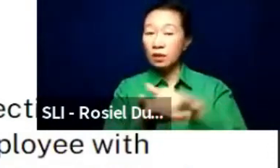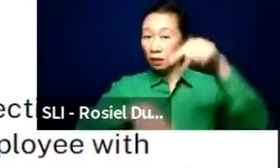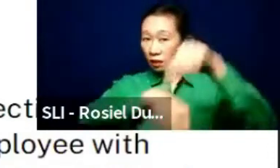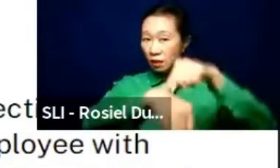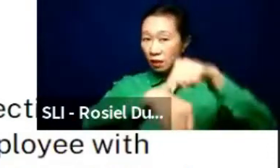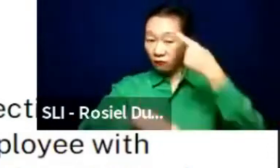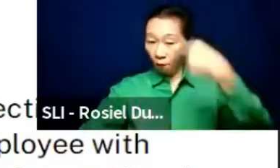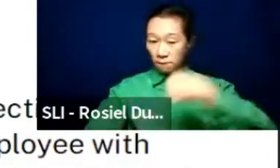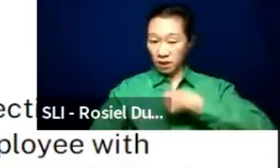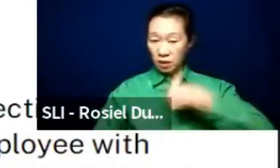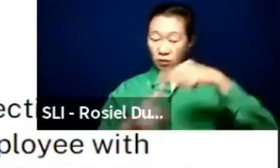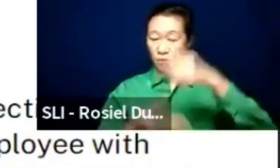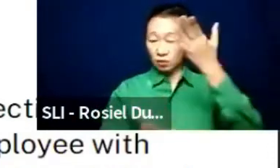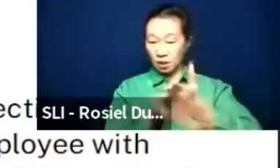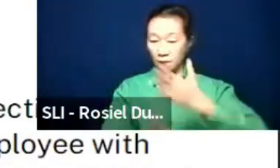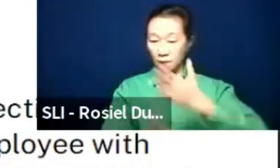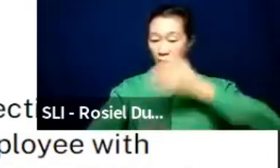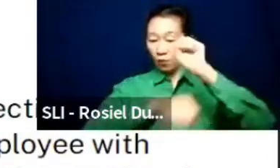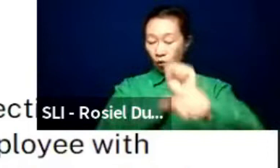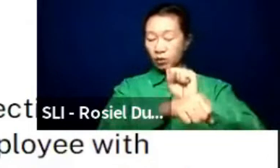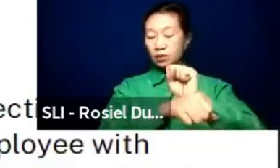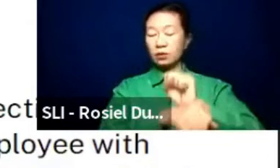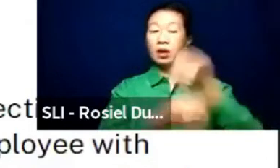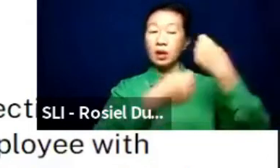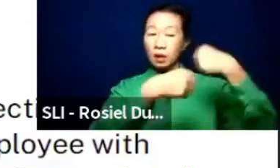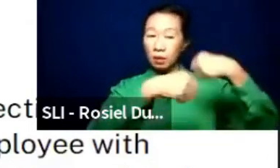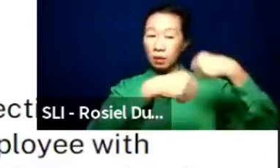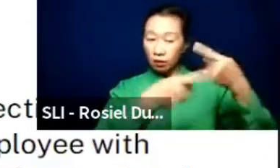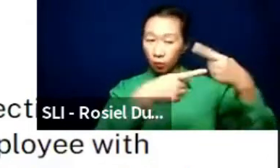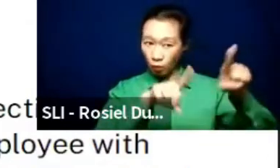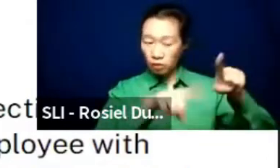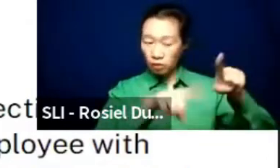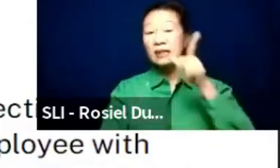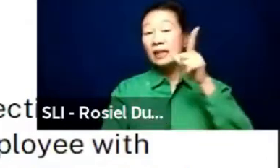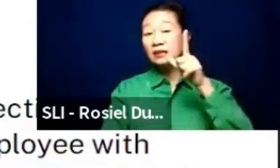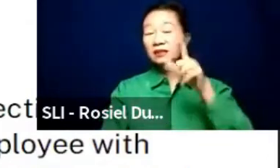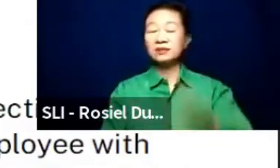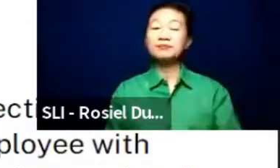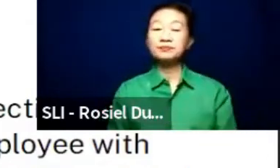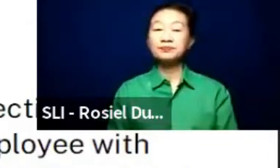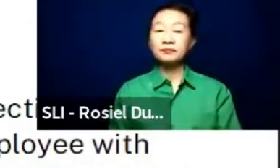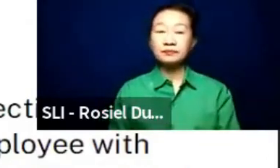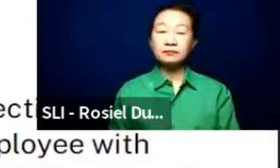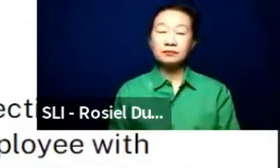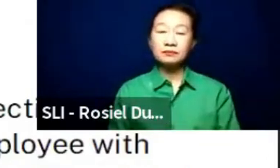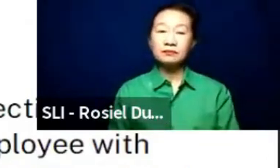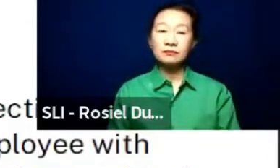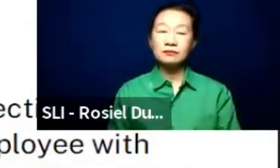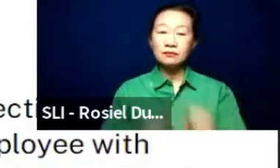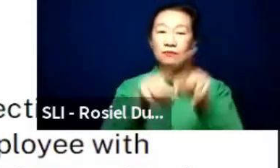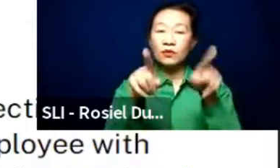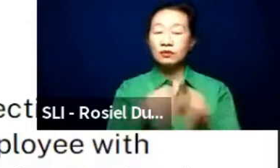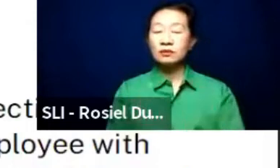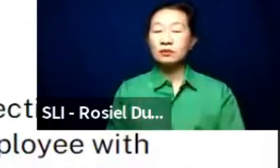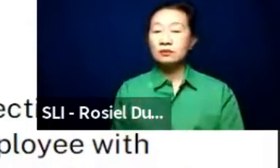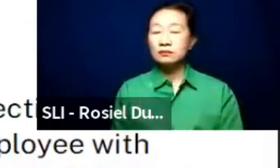me to stop my work and then go on my lunch break. No? So things like that. And then there's the